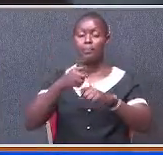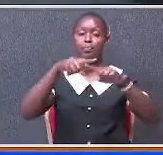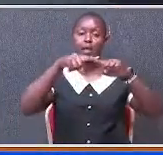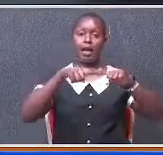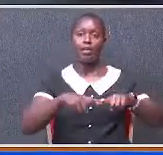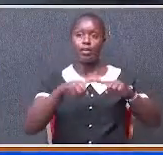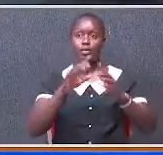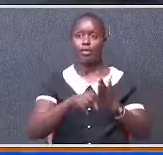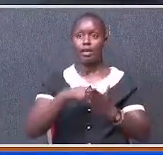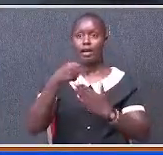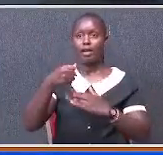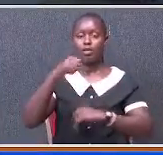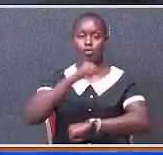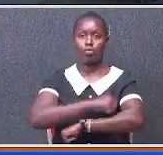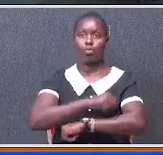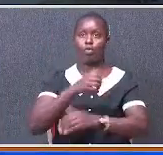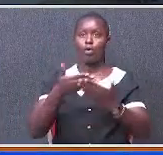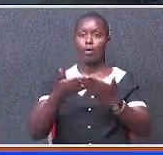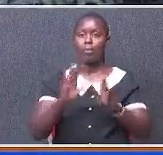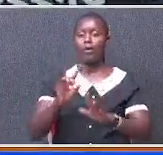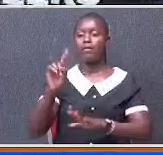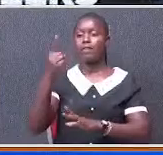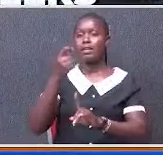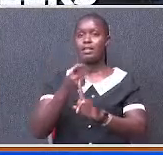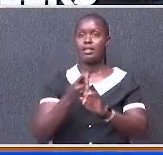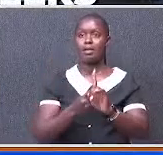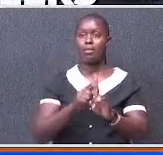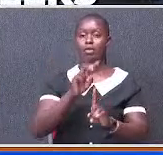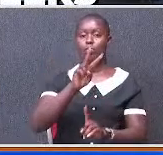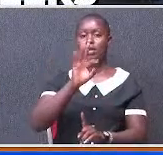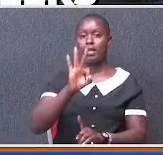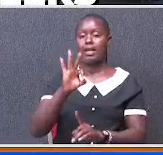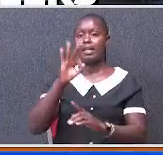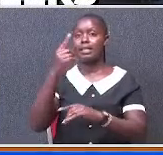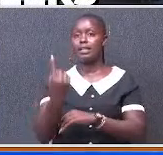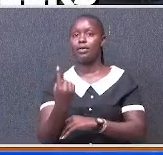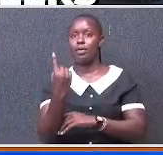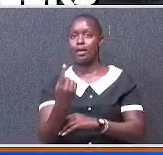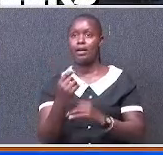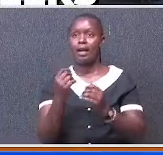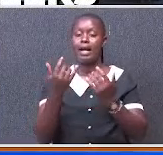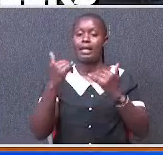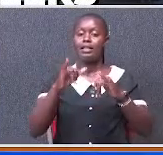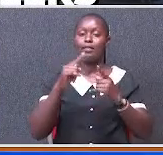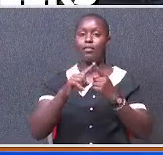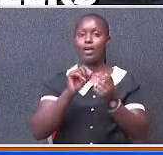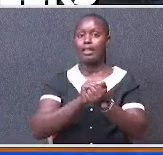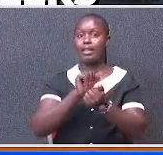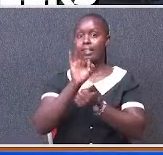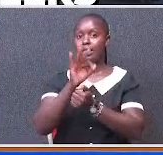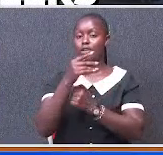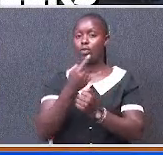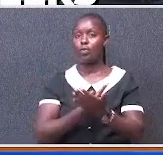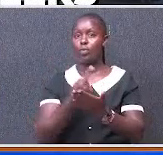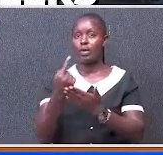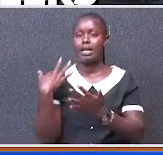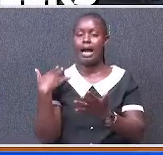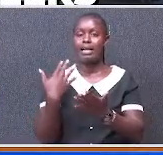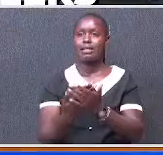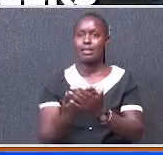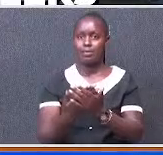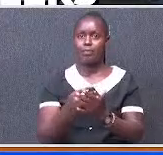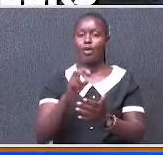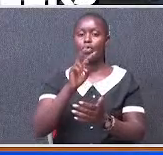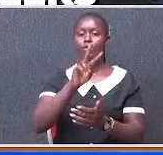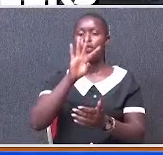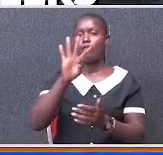calendar, schools will open for first term on 23rd January and run for 13 weeks until April 24th, with a midterm